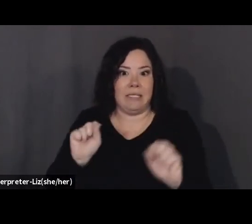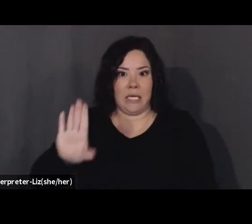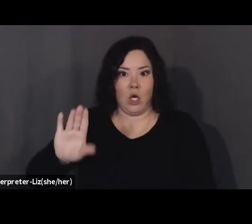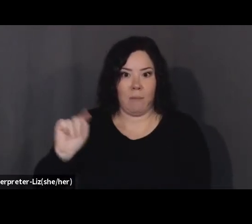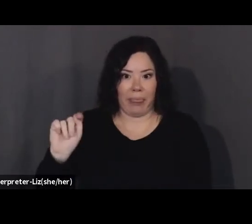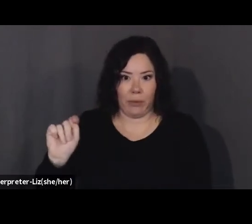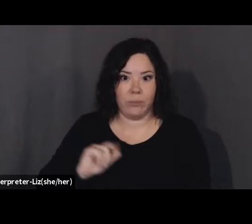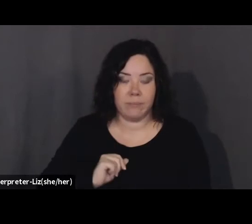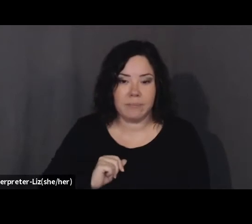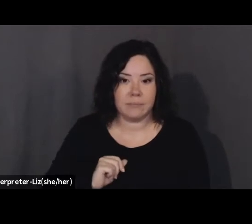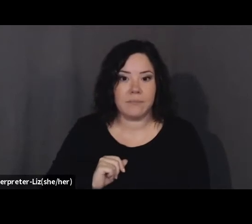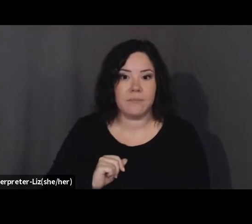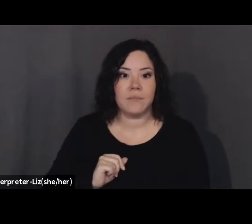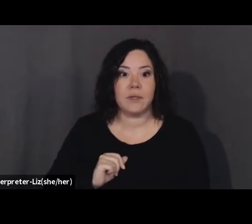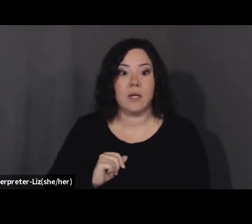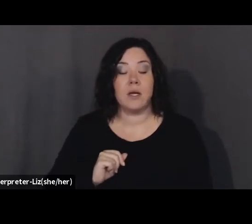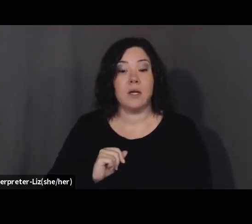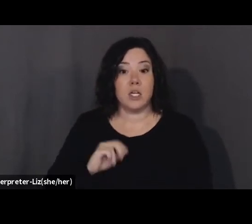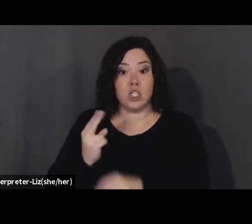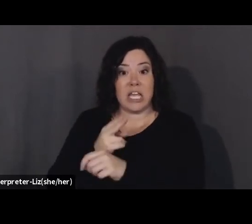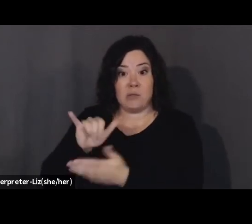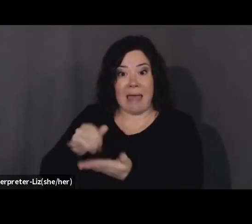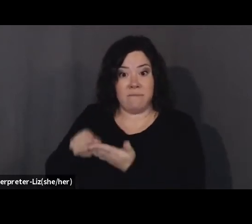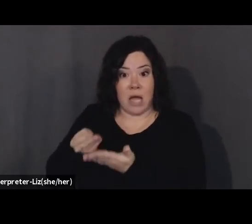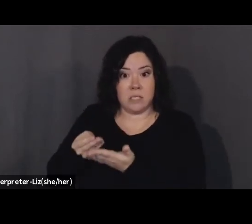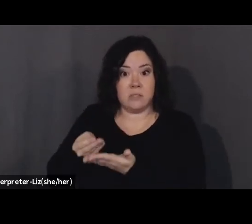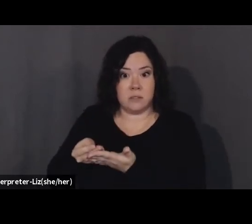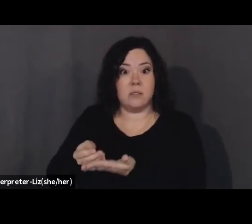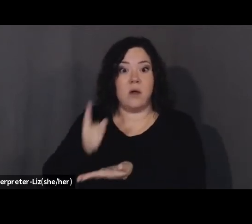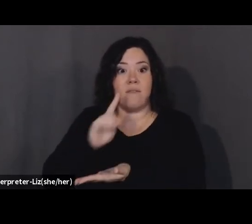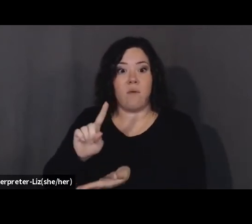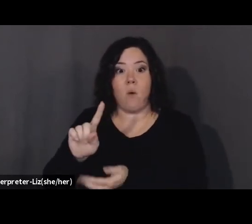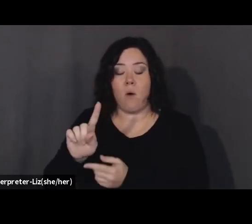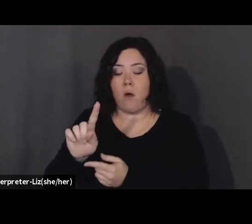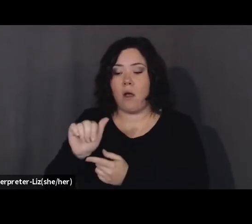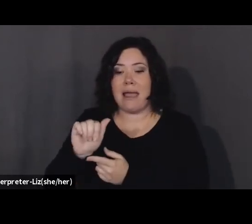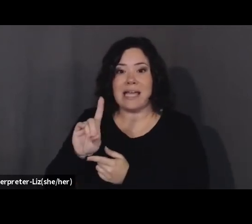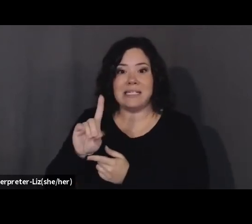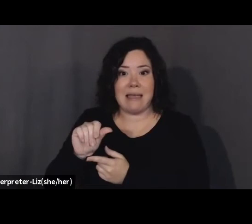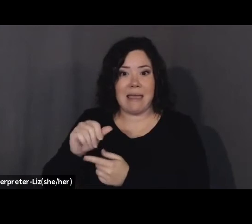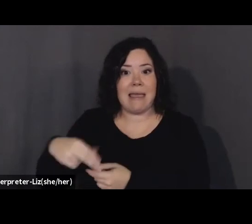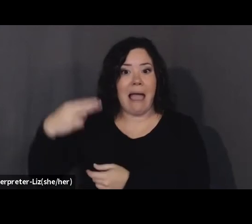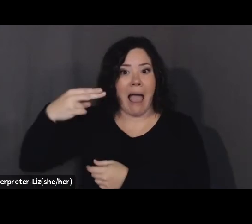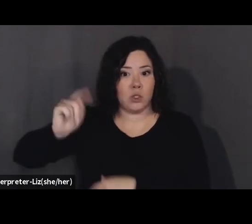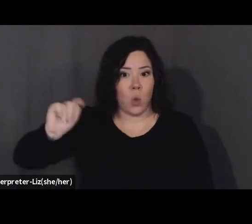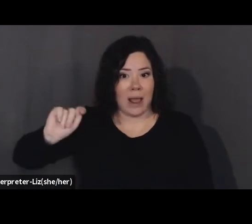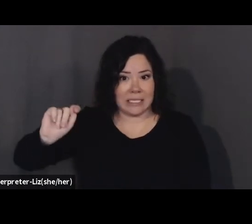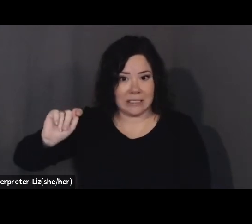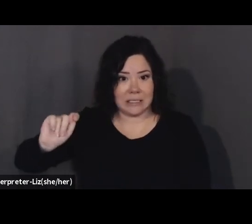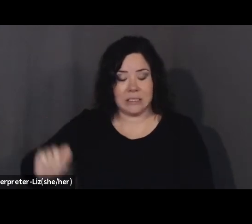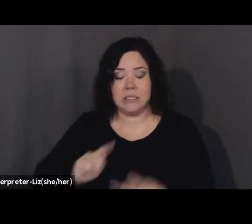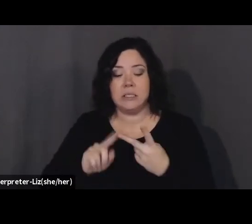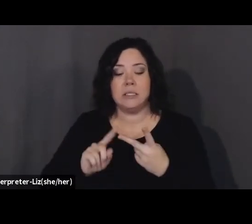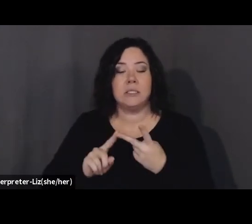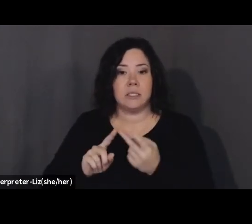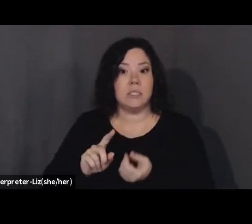She used her home usability funds for an ADA height toilet, and